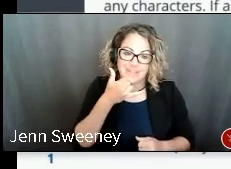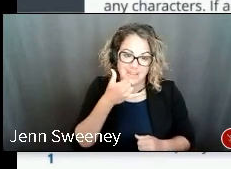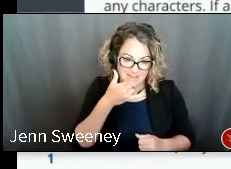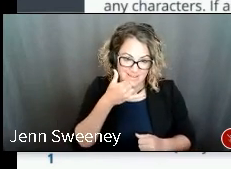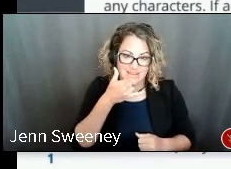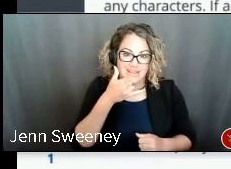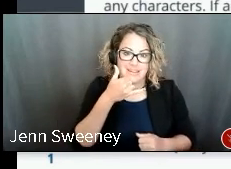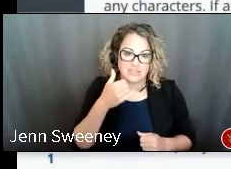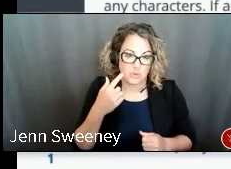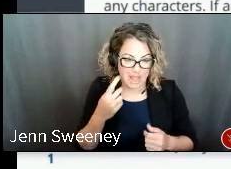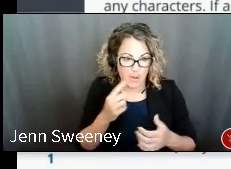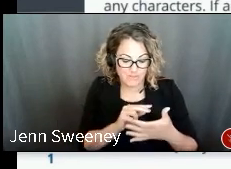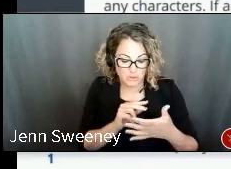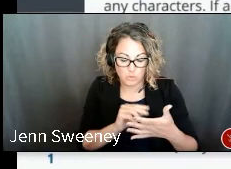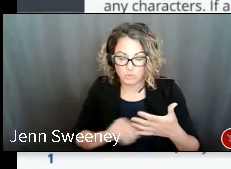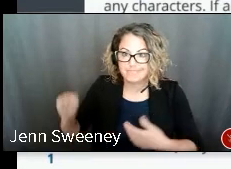back.